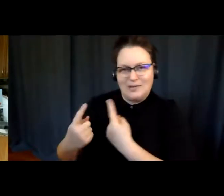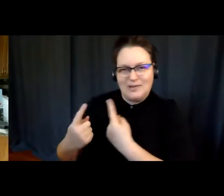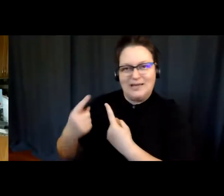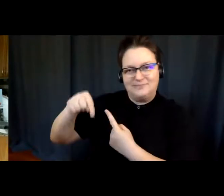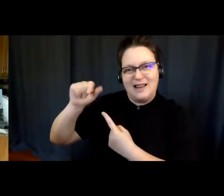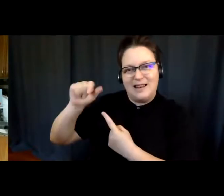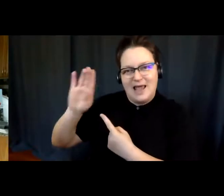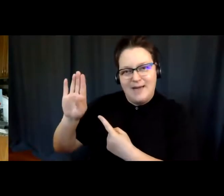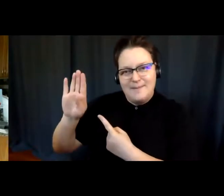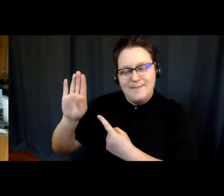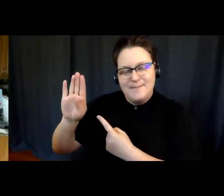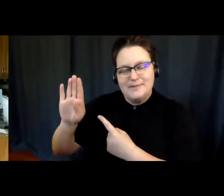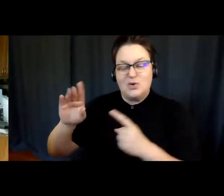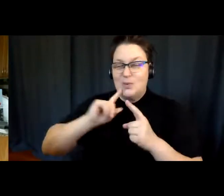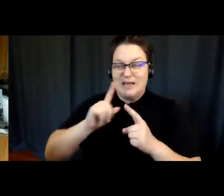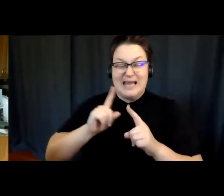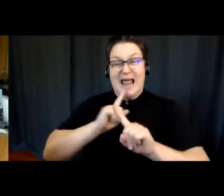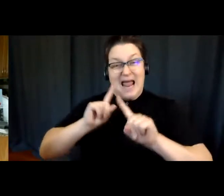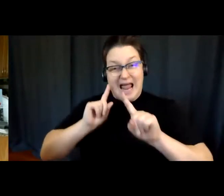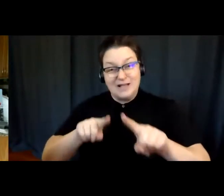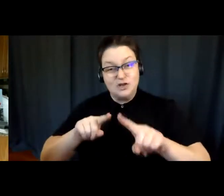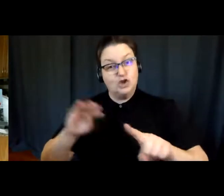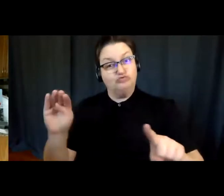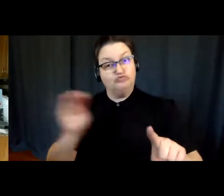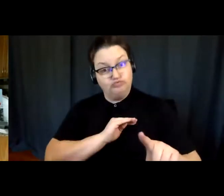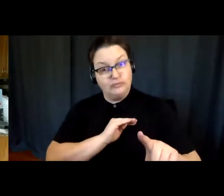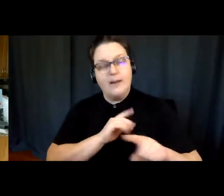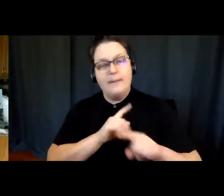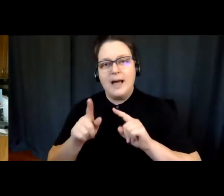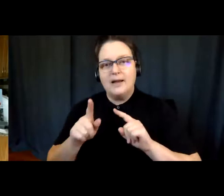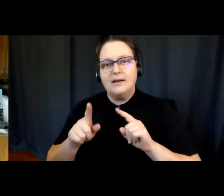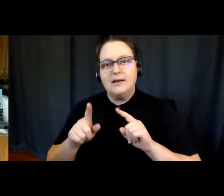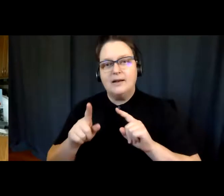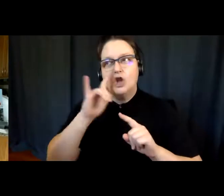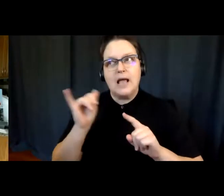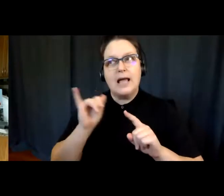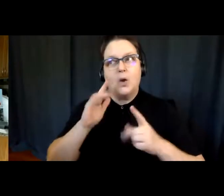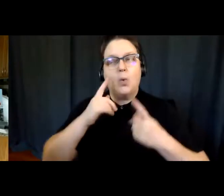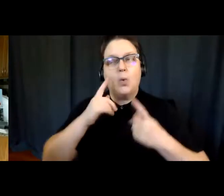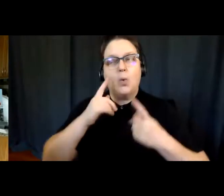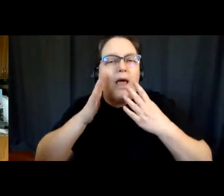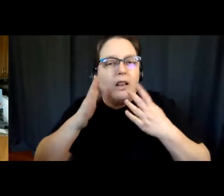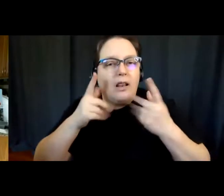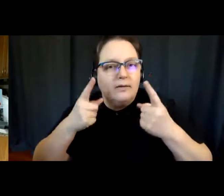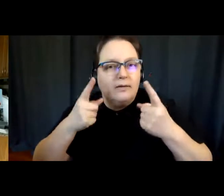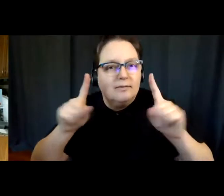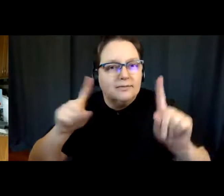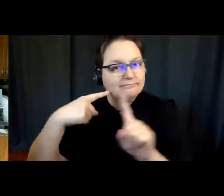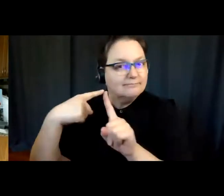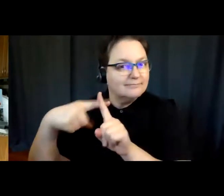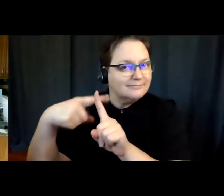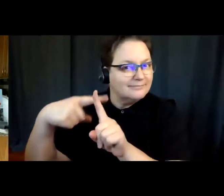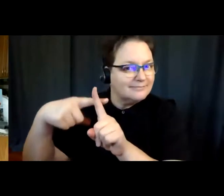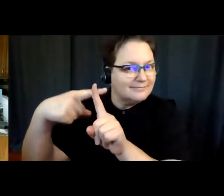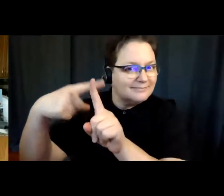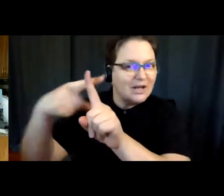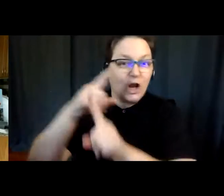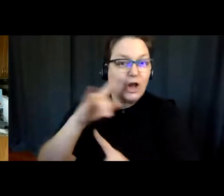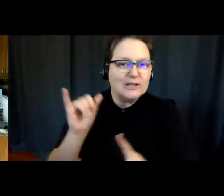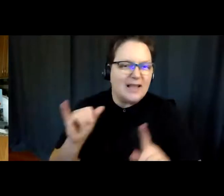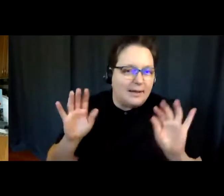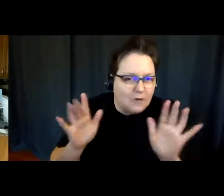solid answer just yet, but it's trending in the right direction. Let me say it that way. It's certainly looking